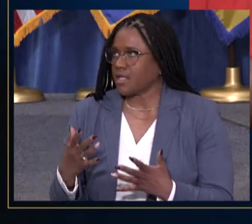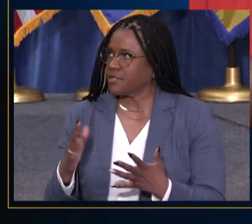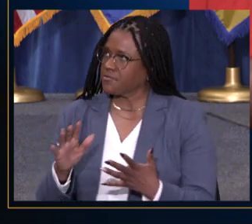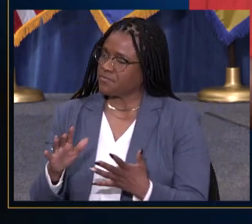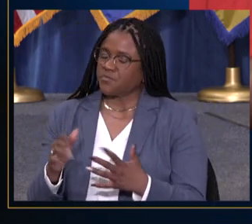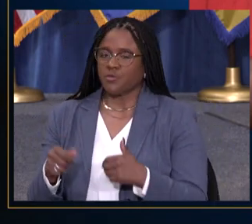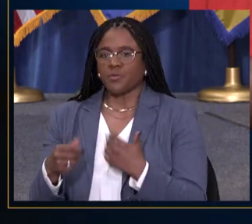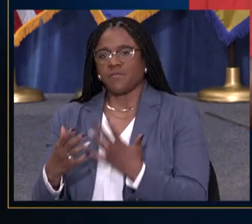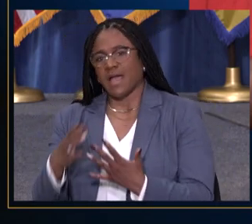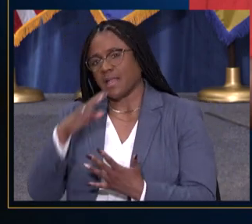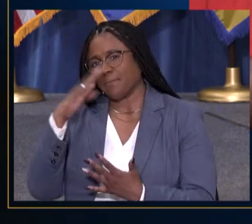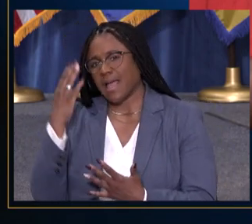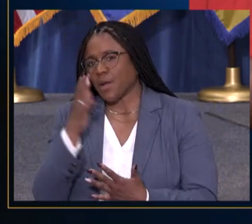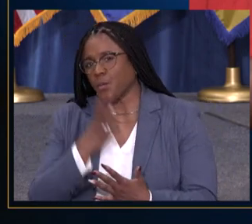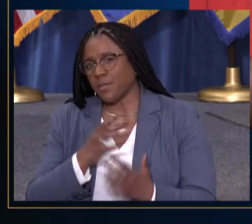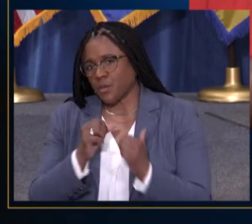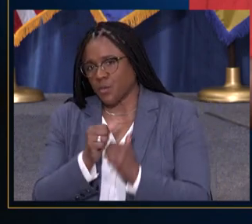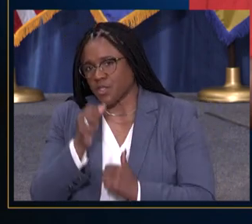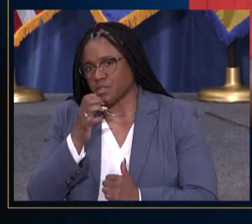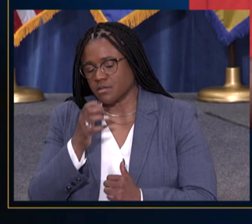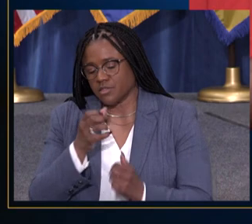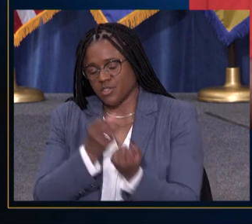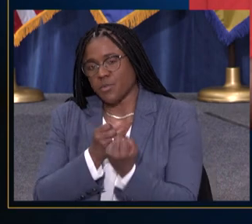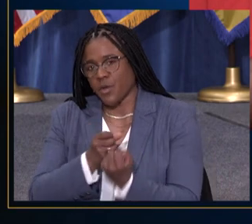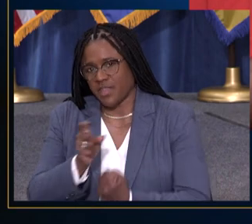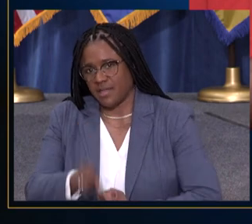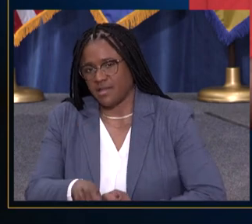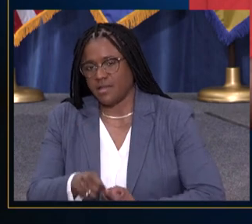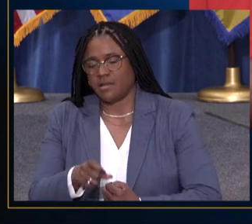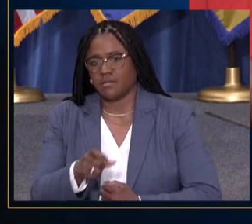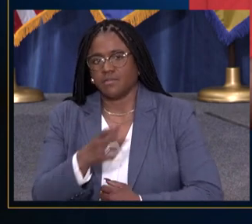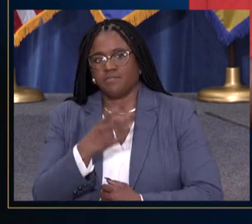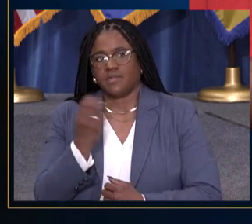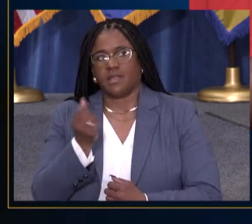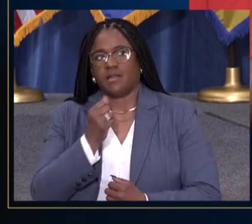providing Black women with the support that they need and not